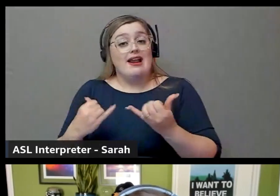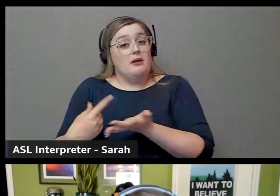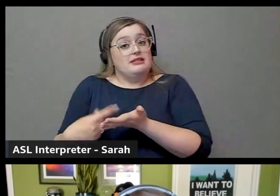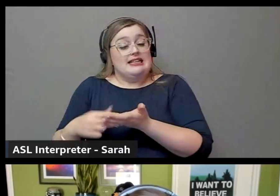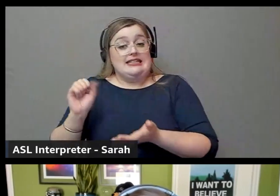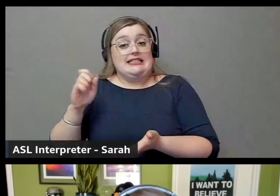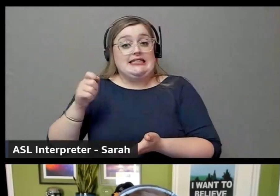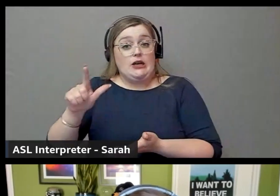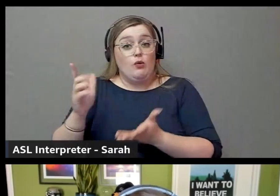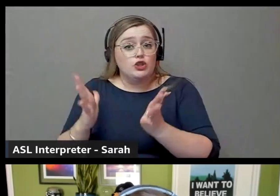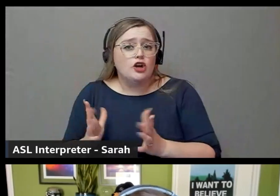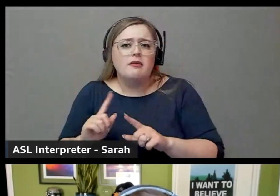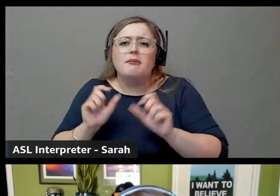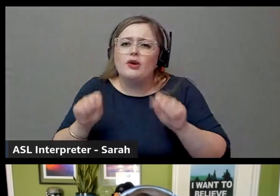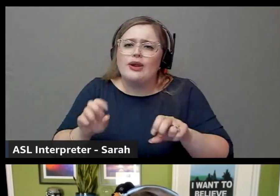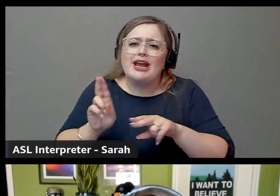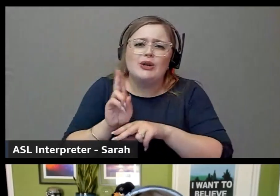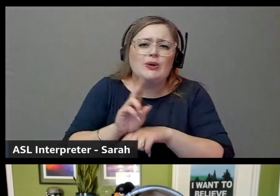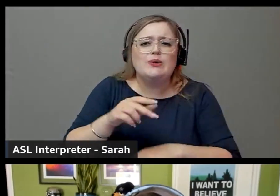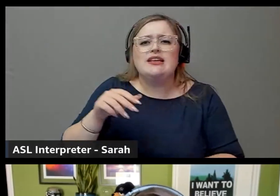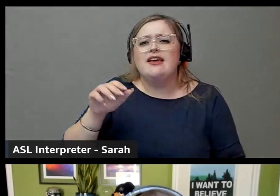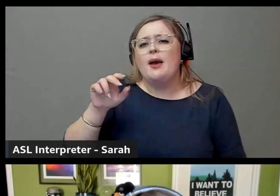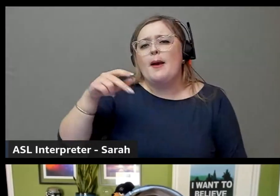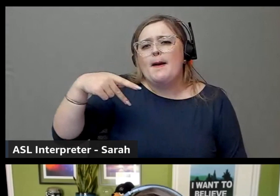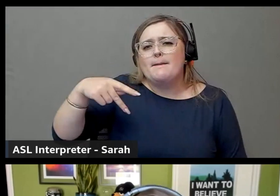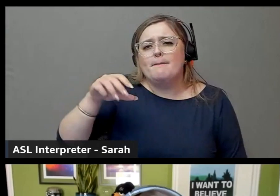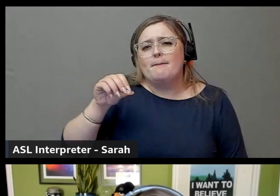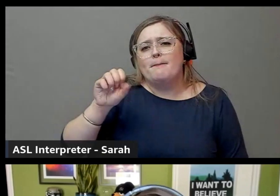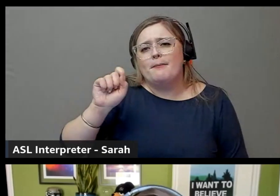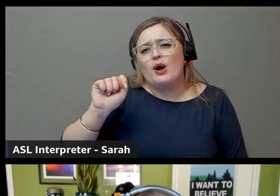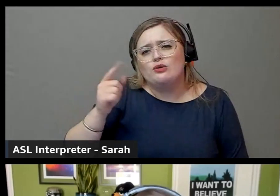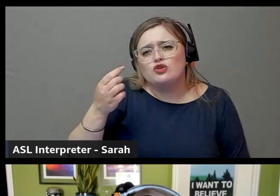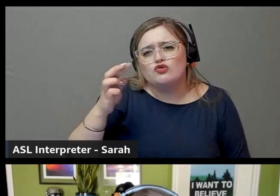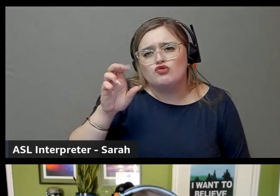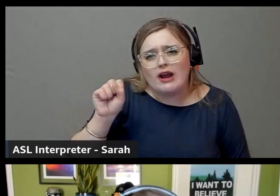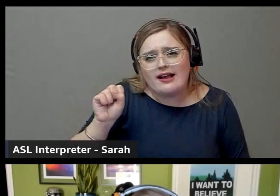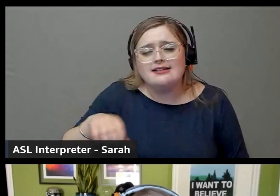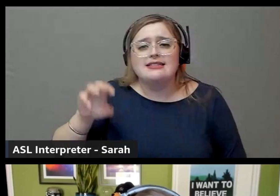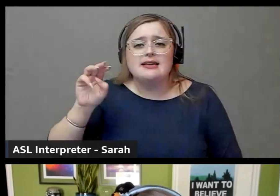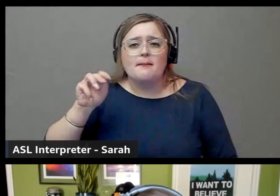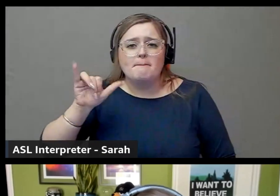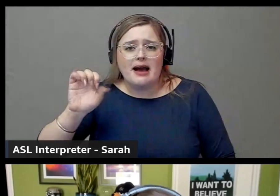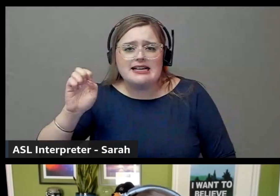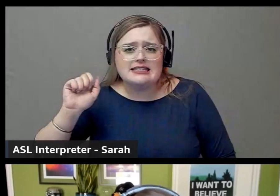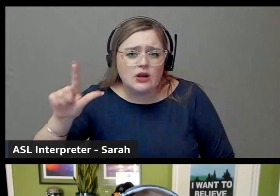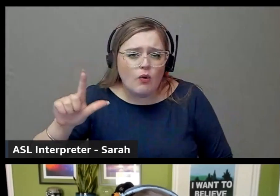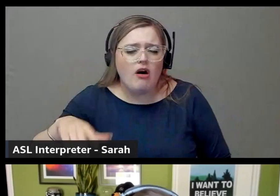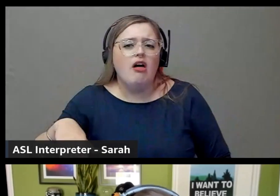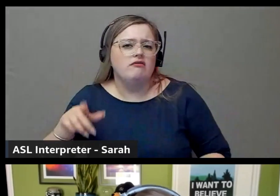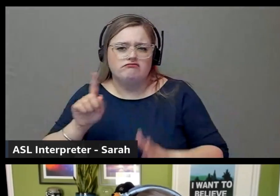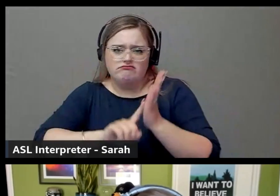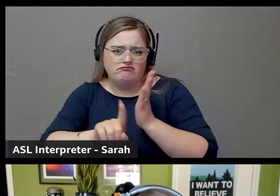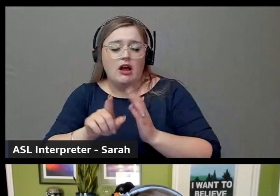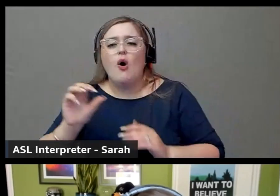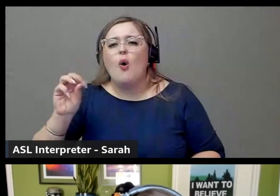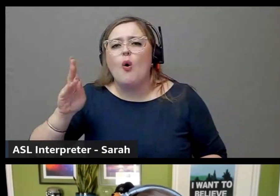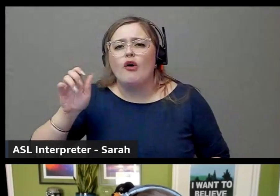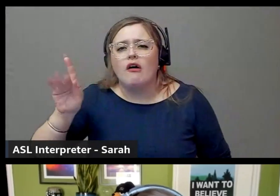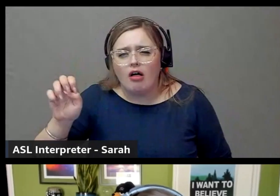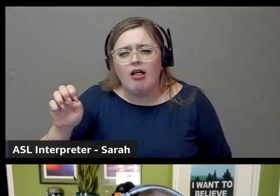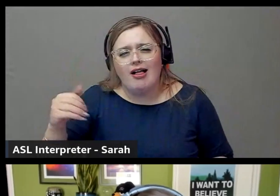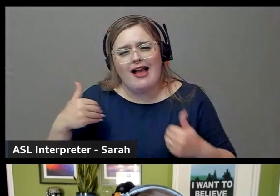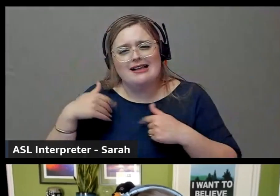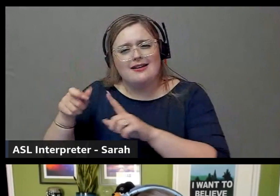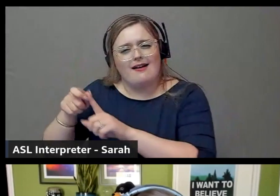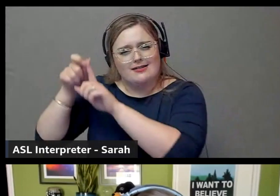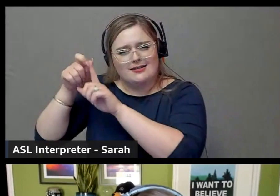at Postgres, MySQL. You can check it out yourself. And Oracle also has a custom offering like SQL Server.